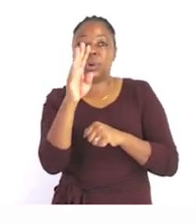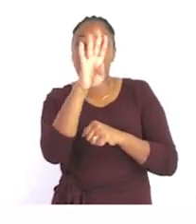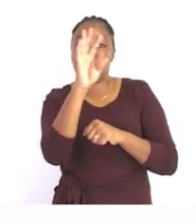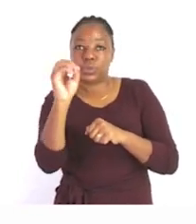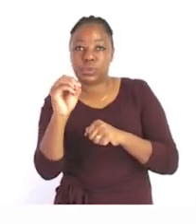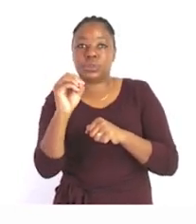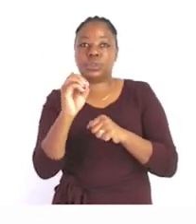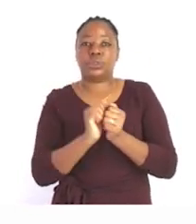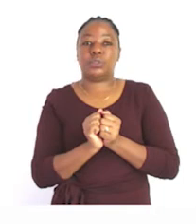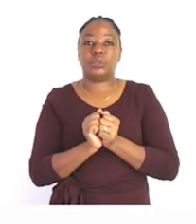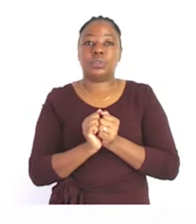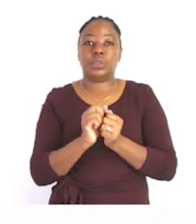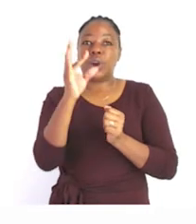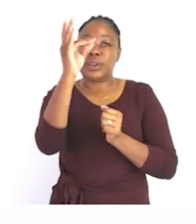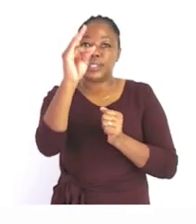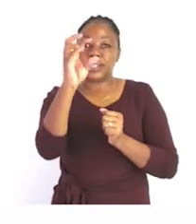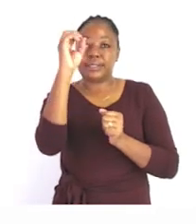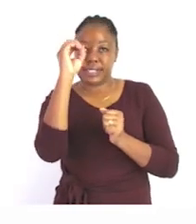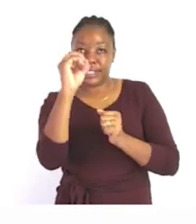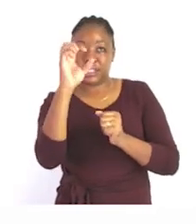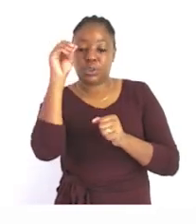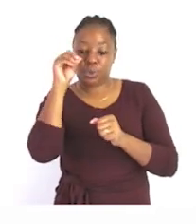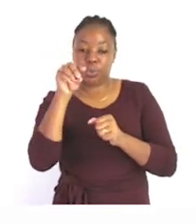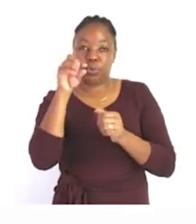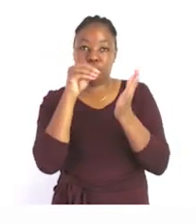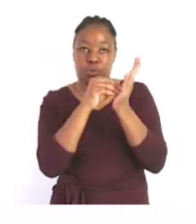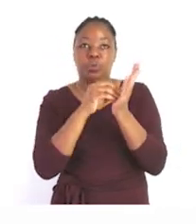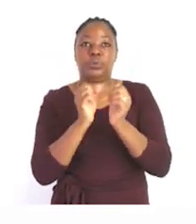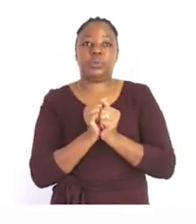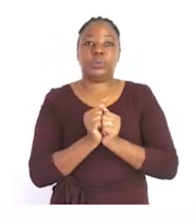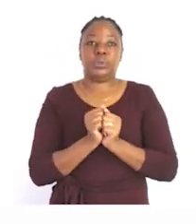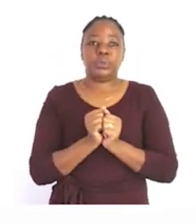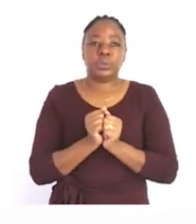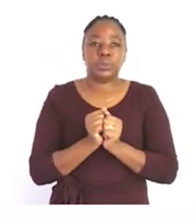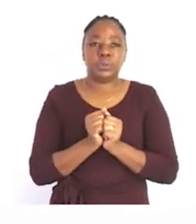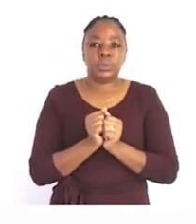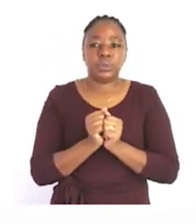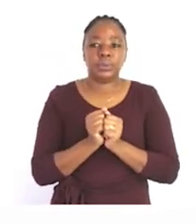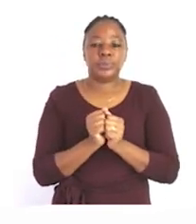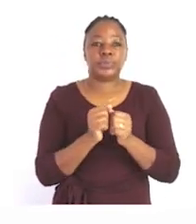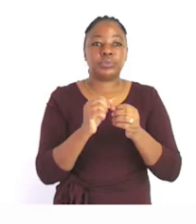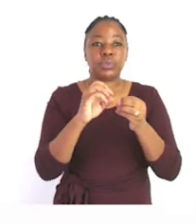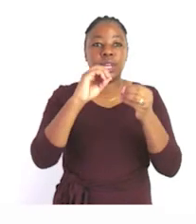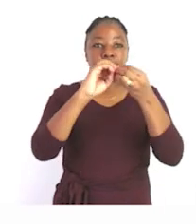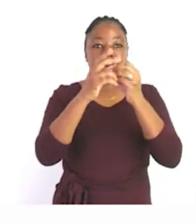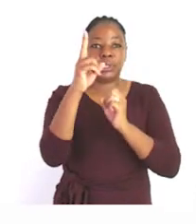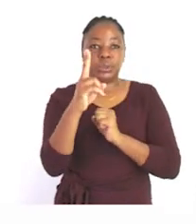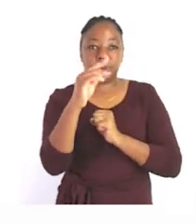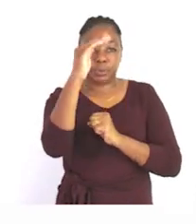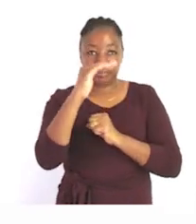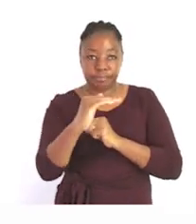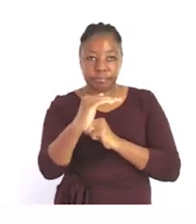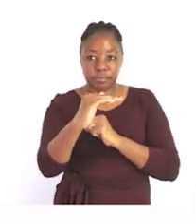is easy as well. It says, count the small blocks. Write the number into the space provided. This one